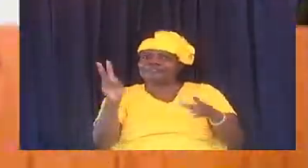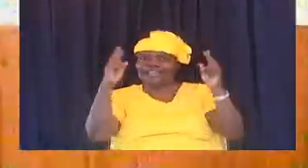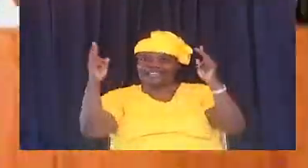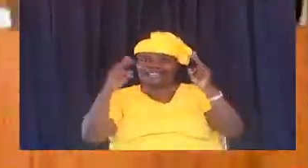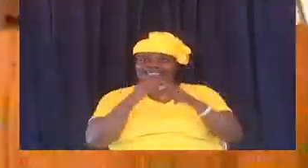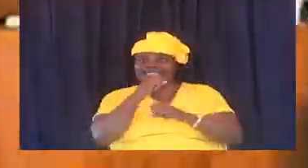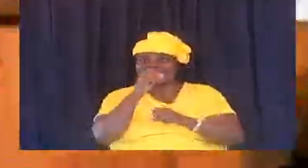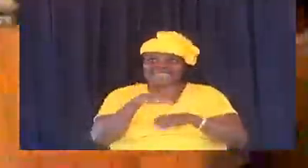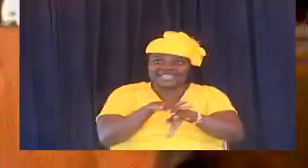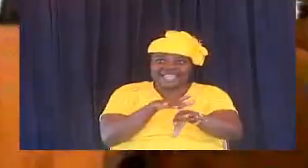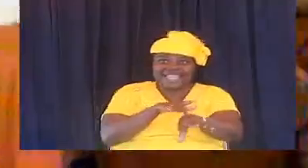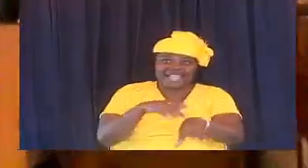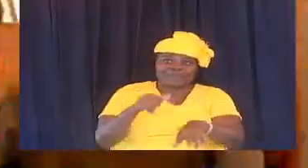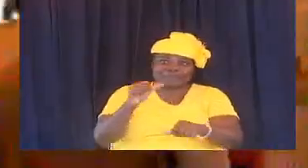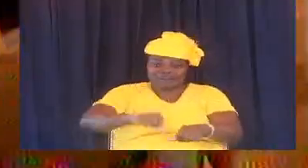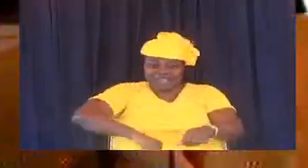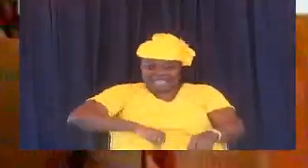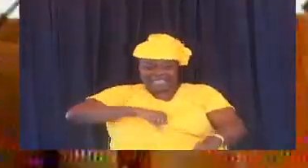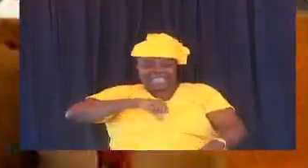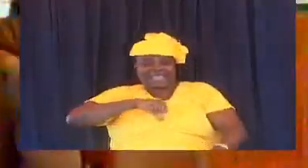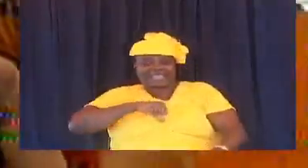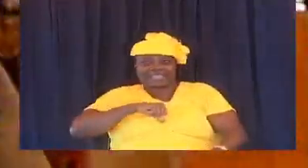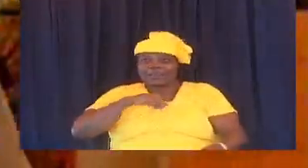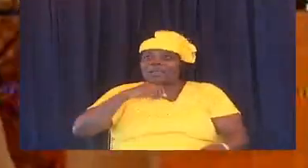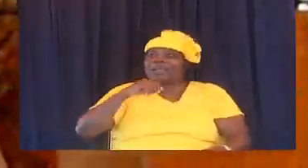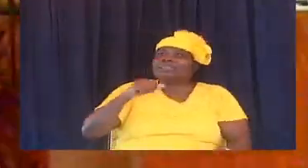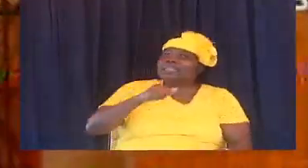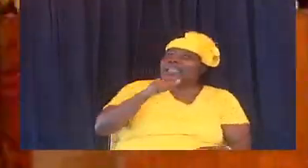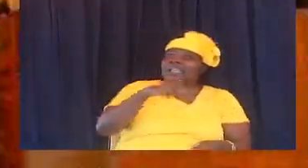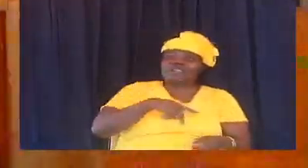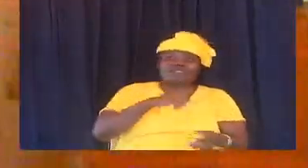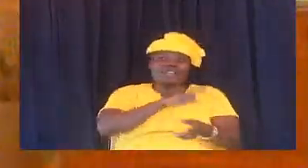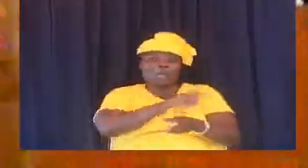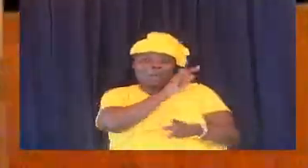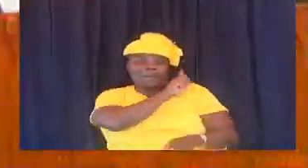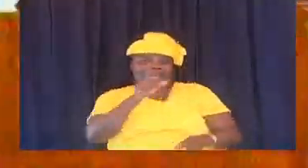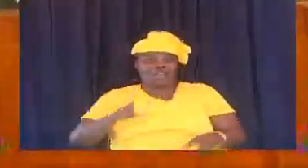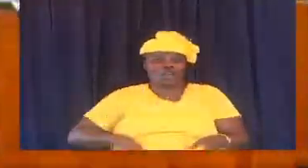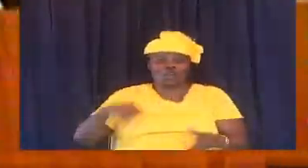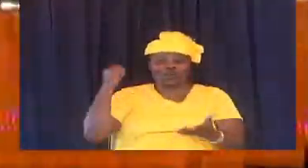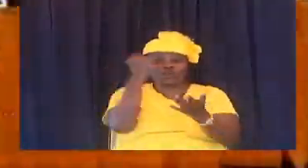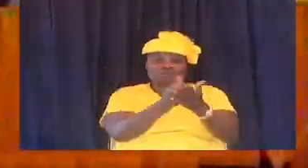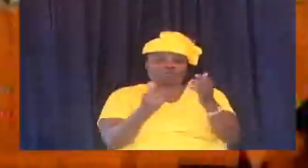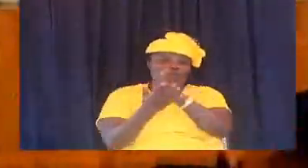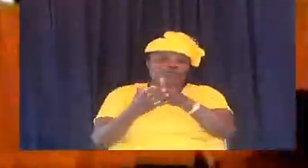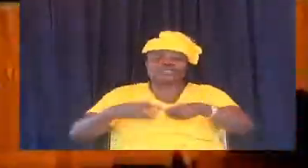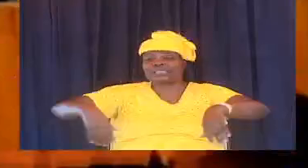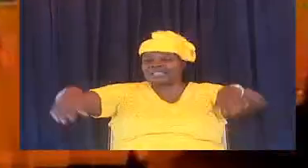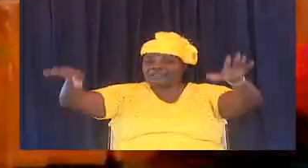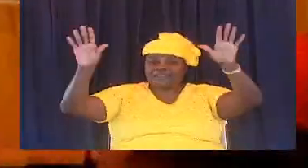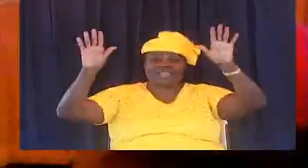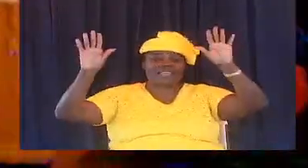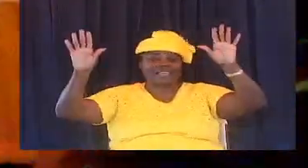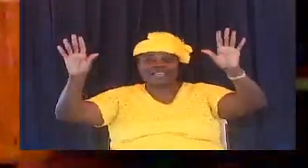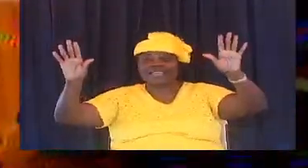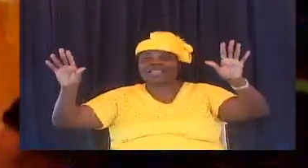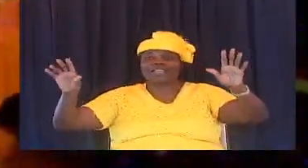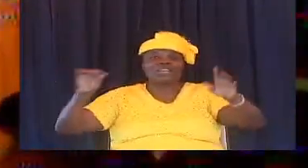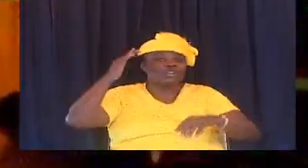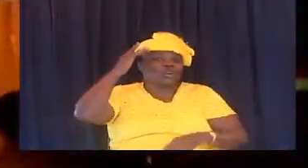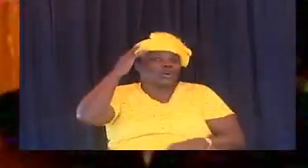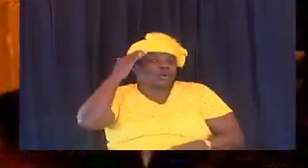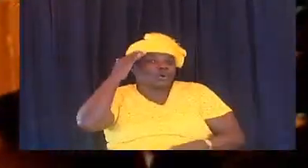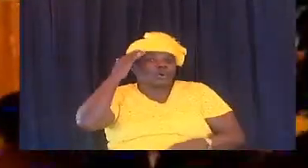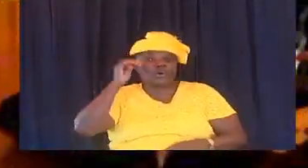in vanity. That's right. And pride. Caring not my Lord was crucified. That's